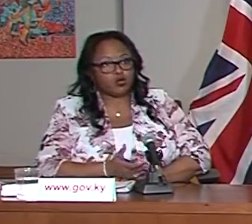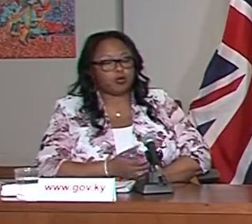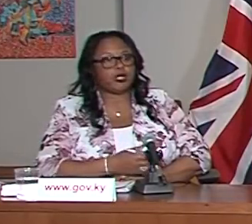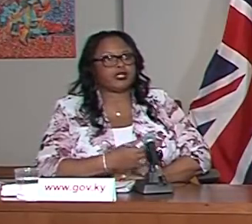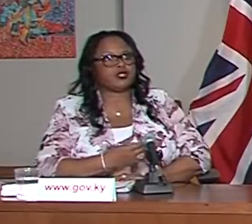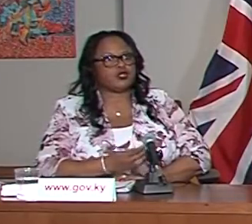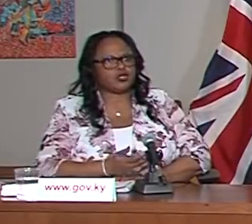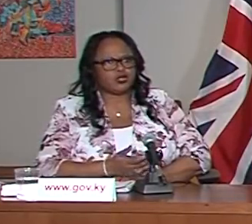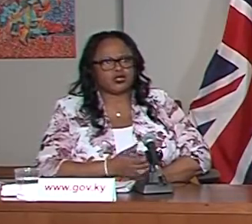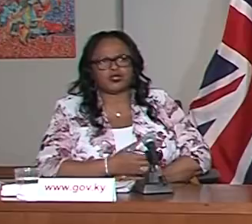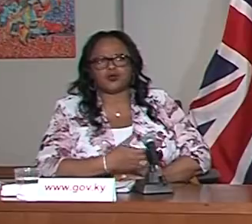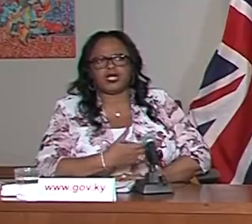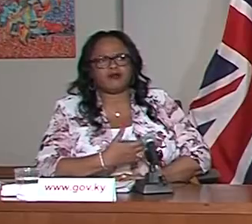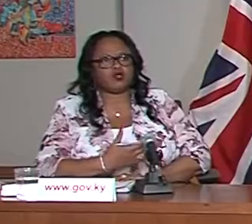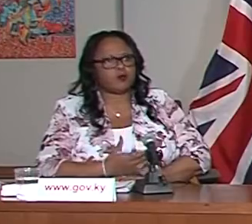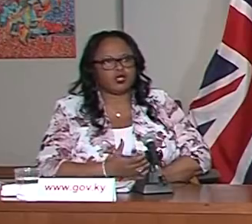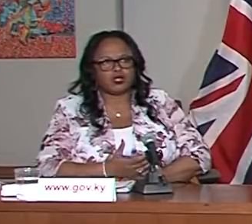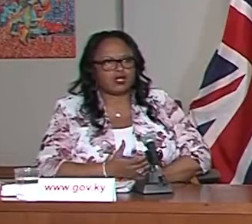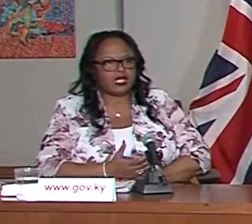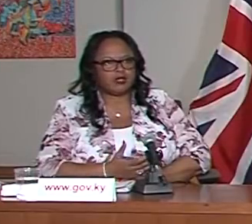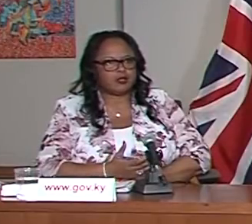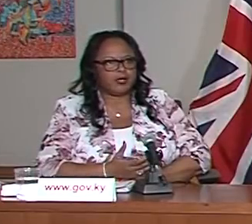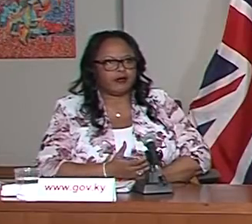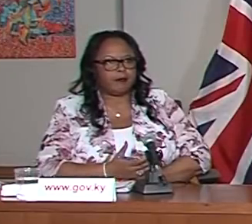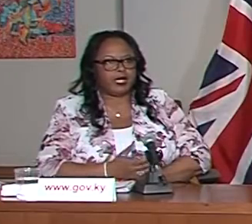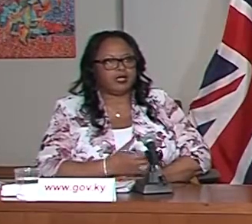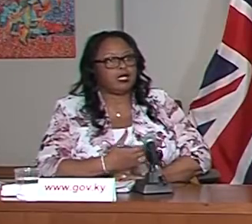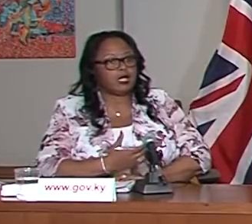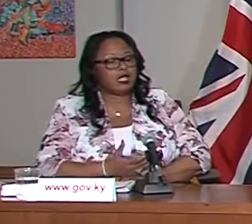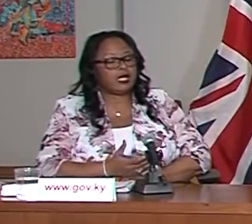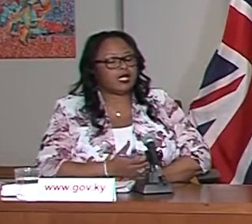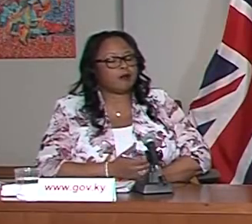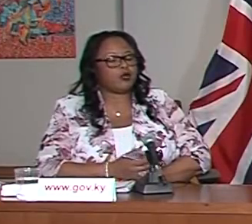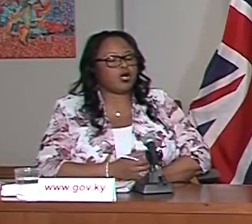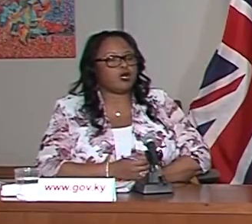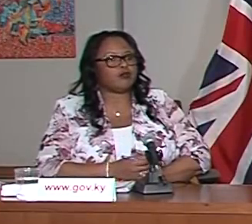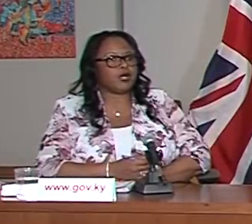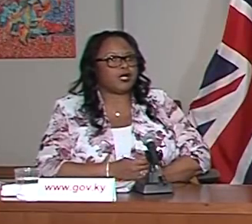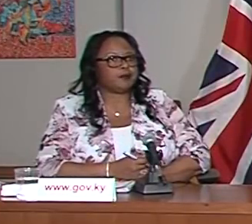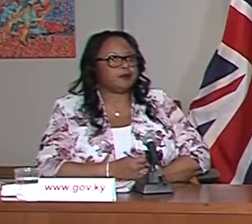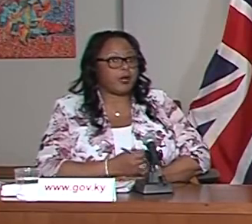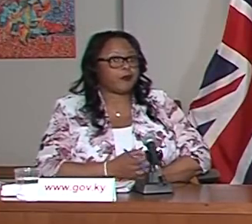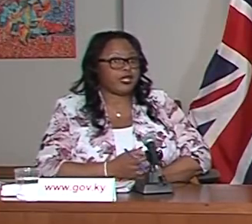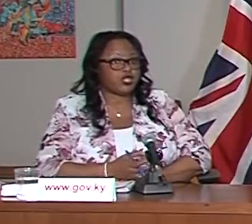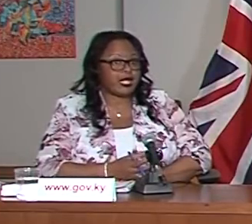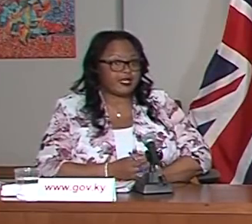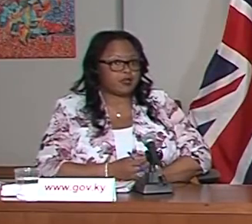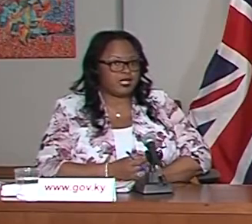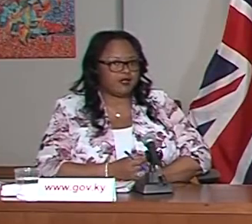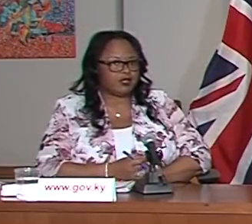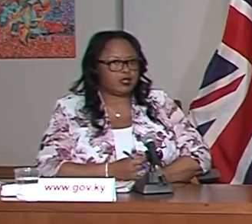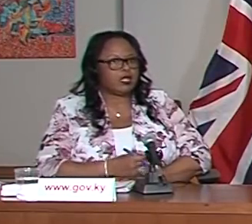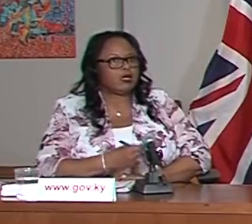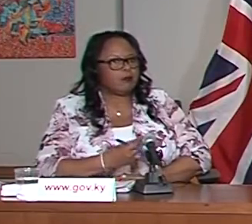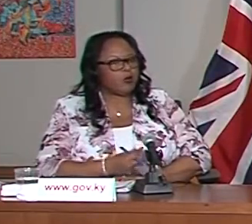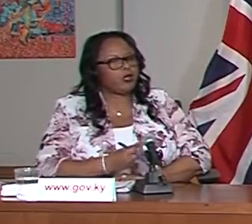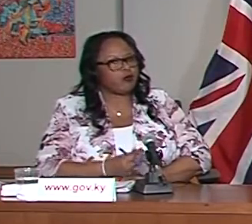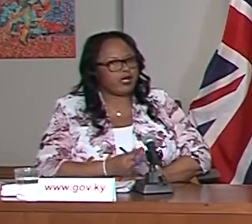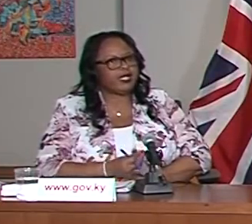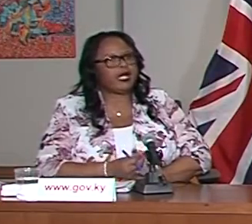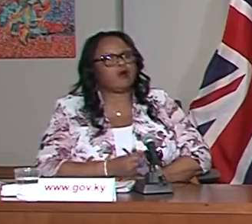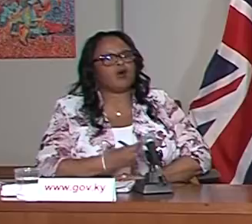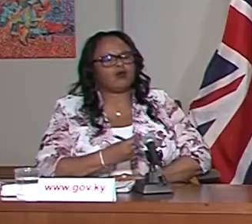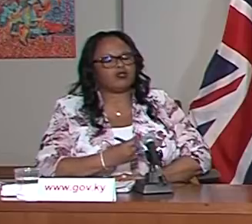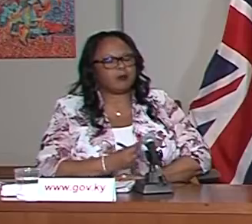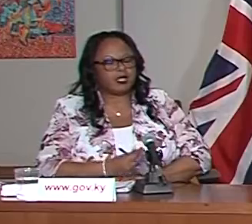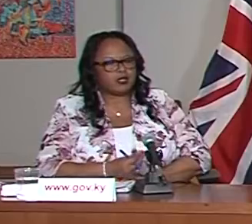the supermarkets, the churches, we have so much other things to bear in mind that a number of preparation has to be given. But we are